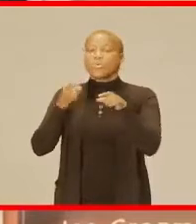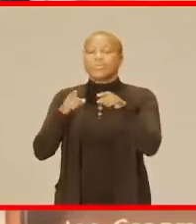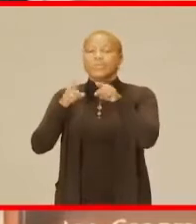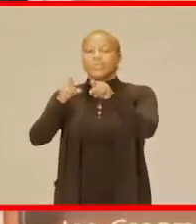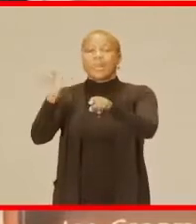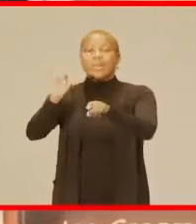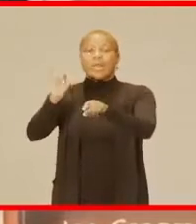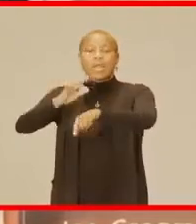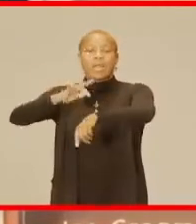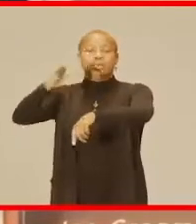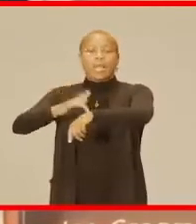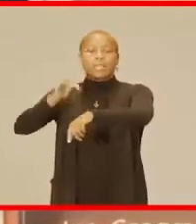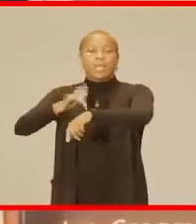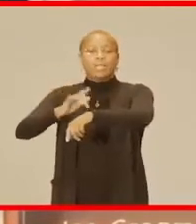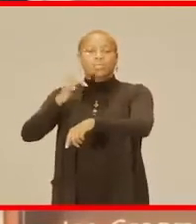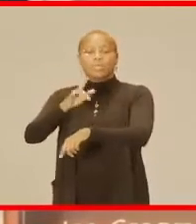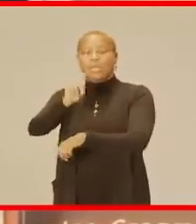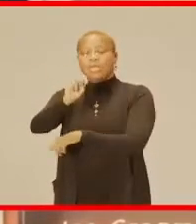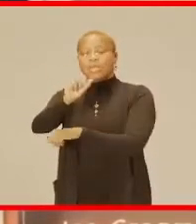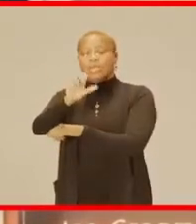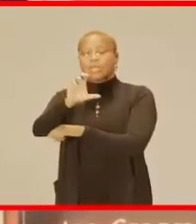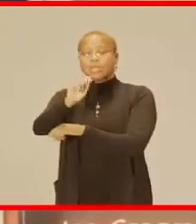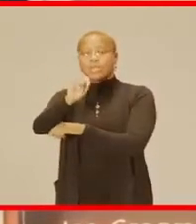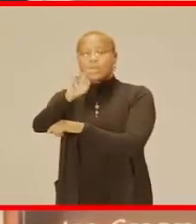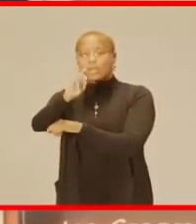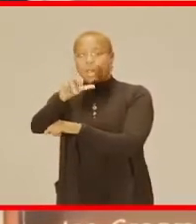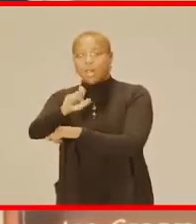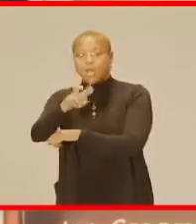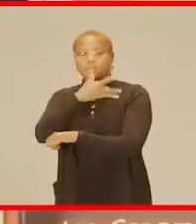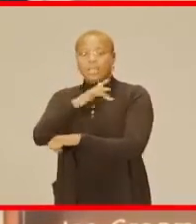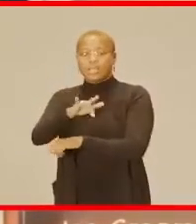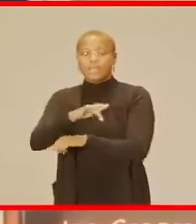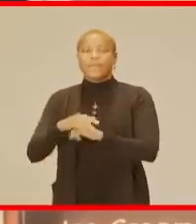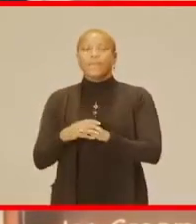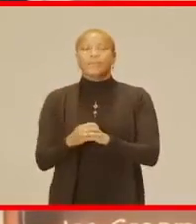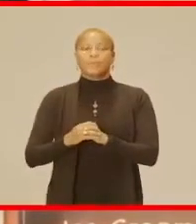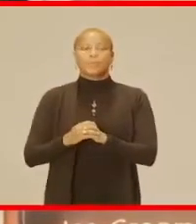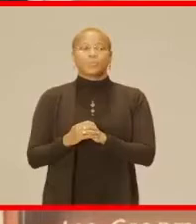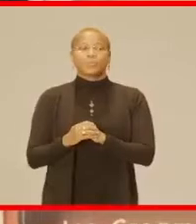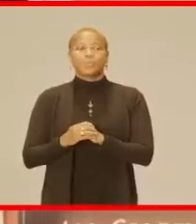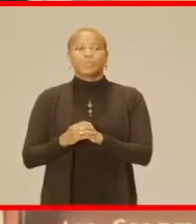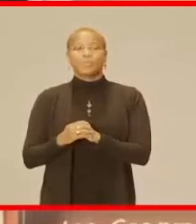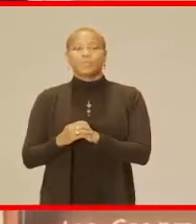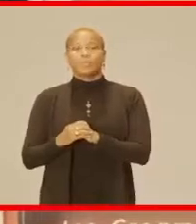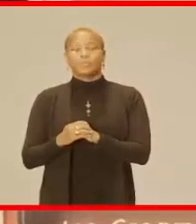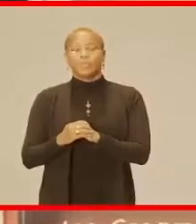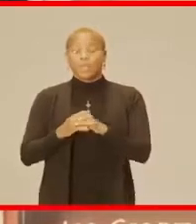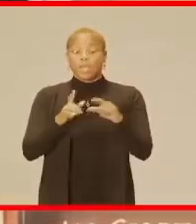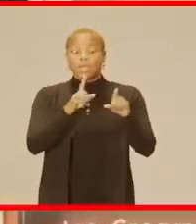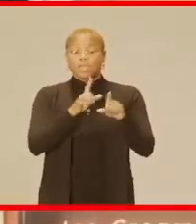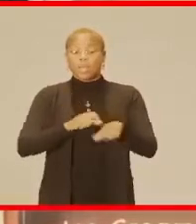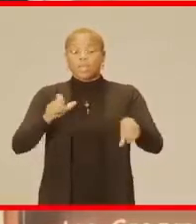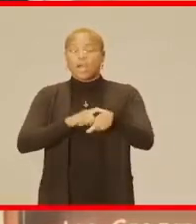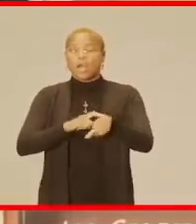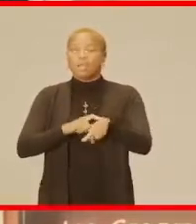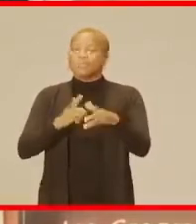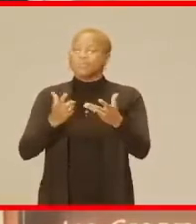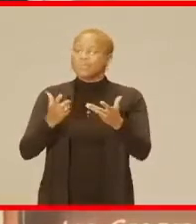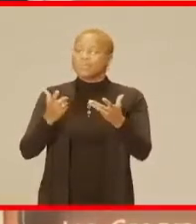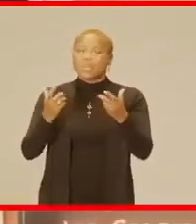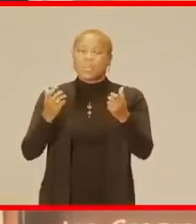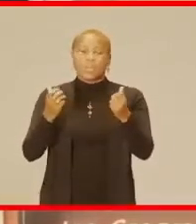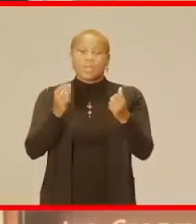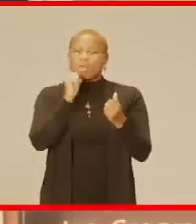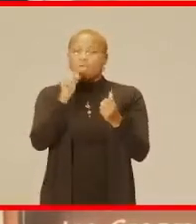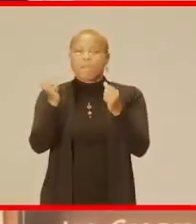tactile sensitivities. At the same time, although, sadly, there are not